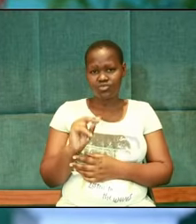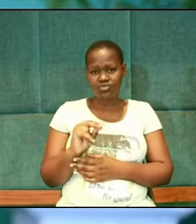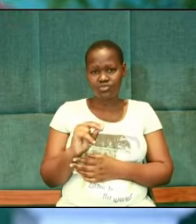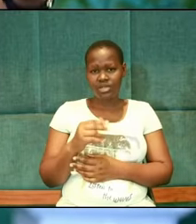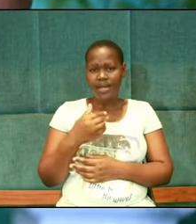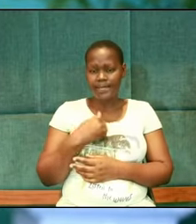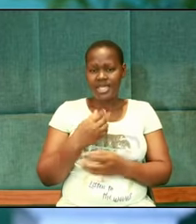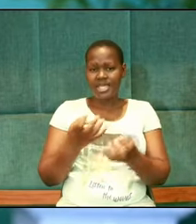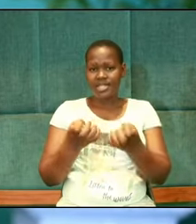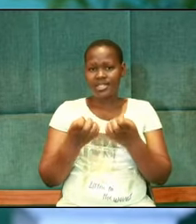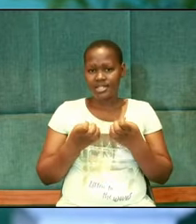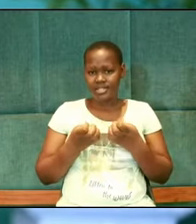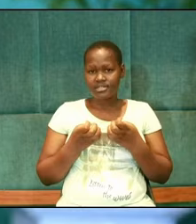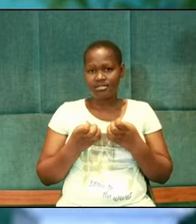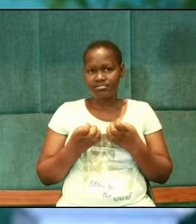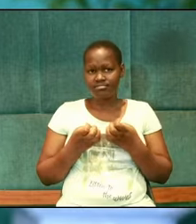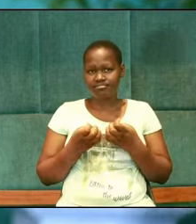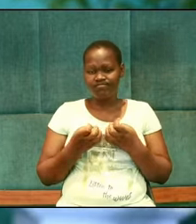need knowledge. Come.